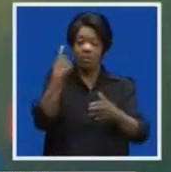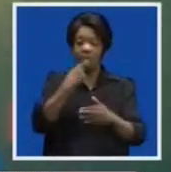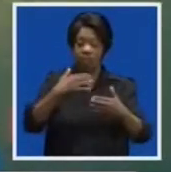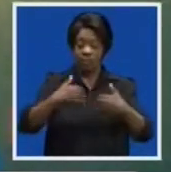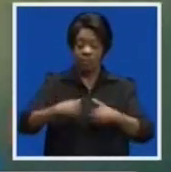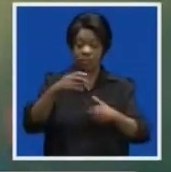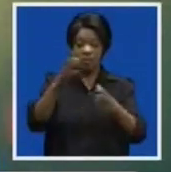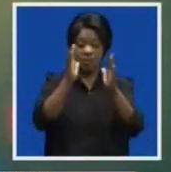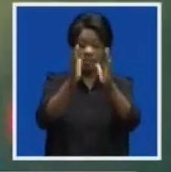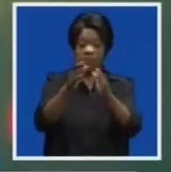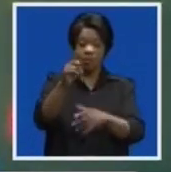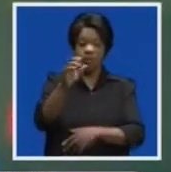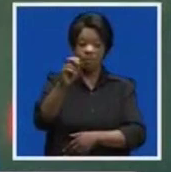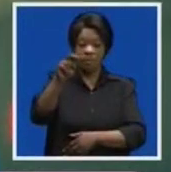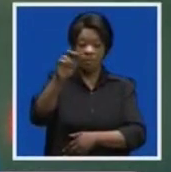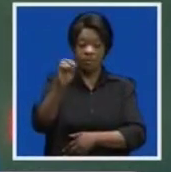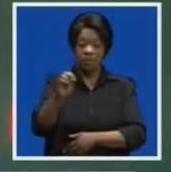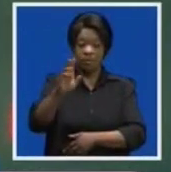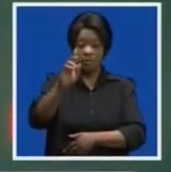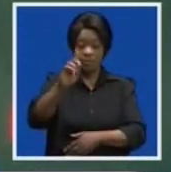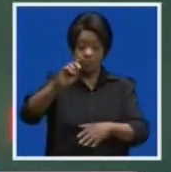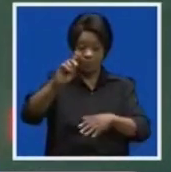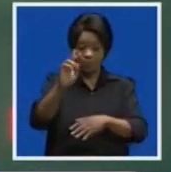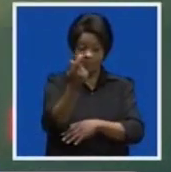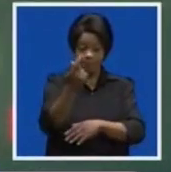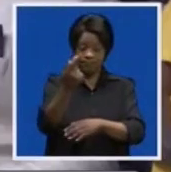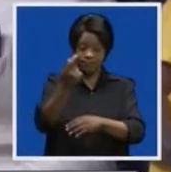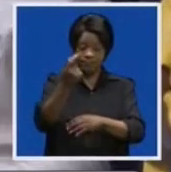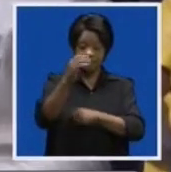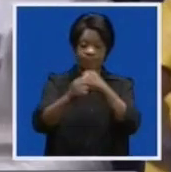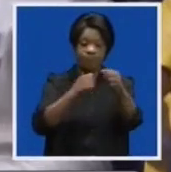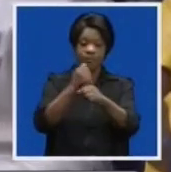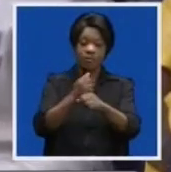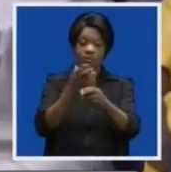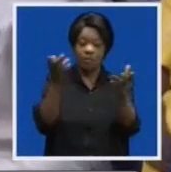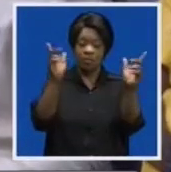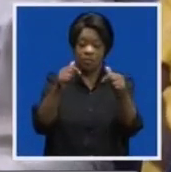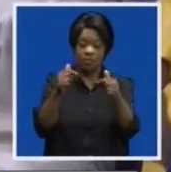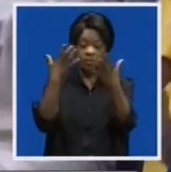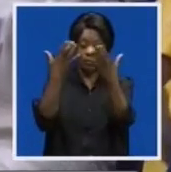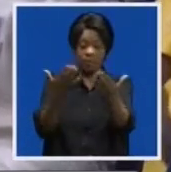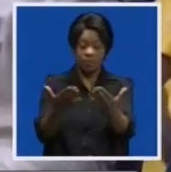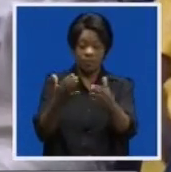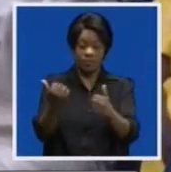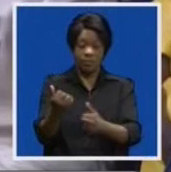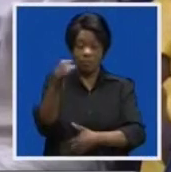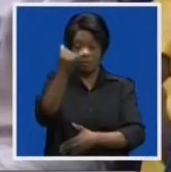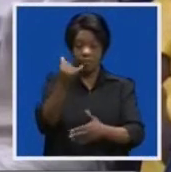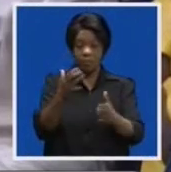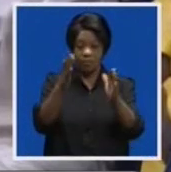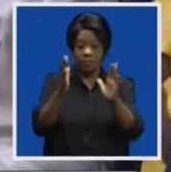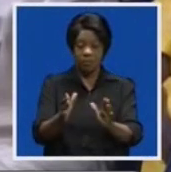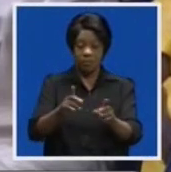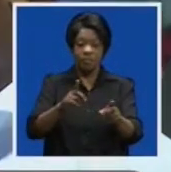the beginning of the year when he accepted to become the champion of the Arts 2019.